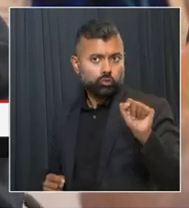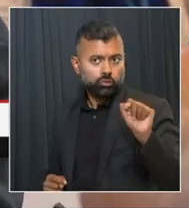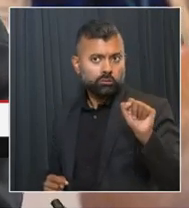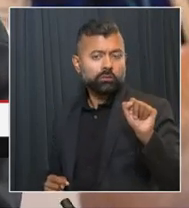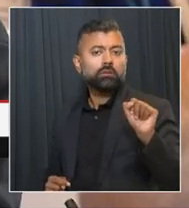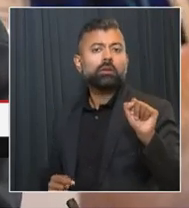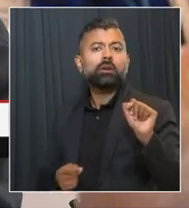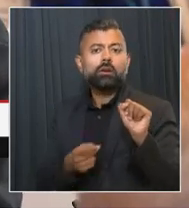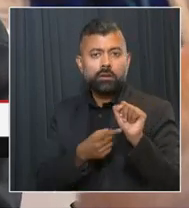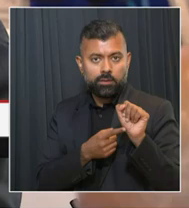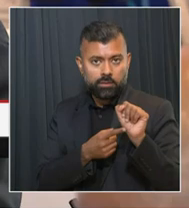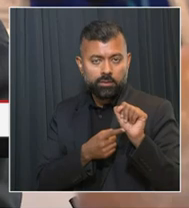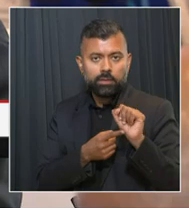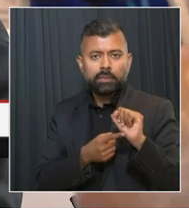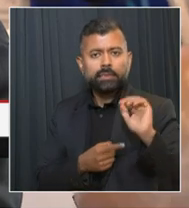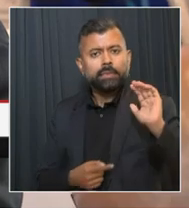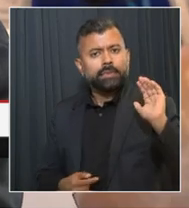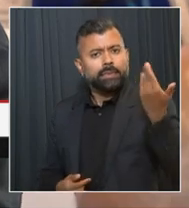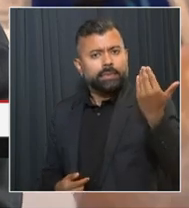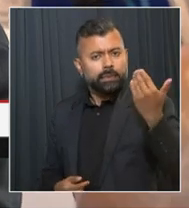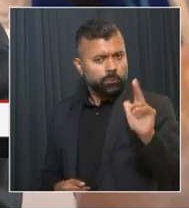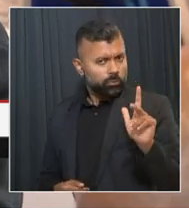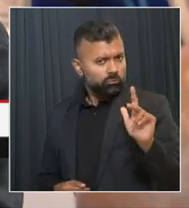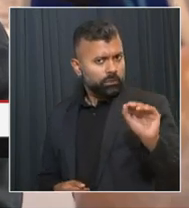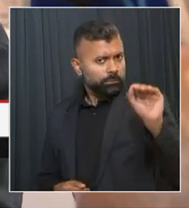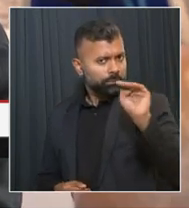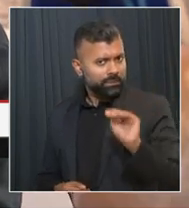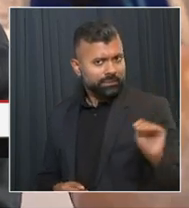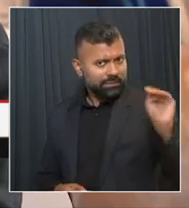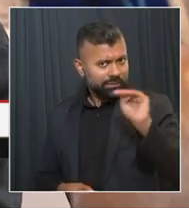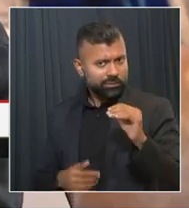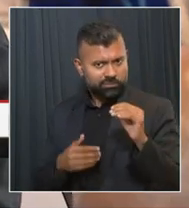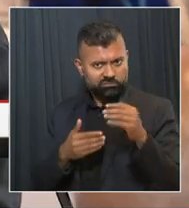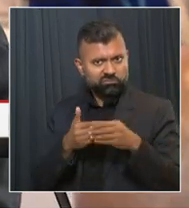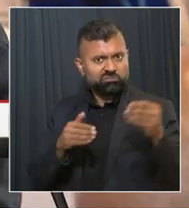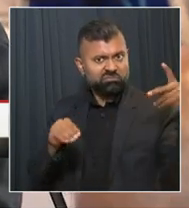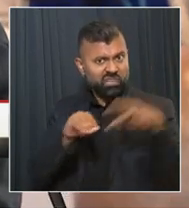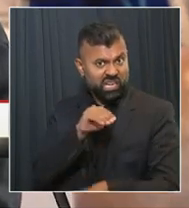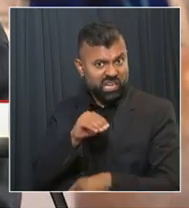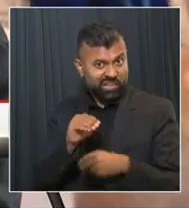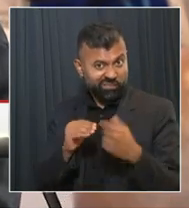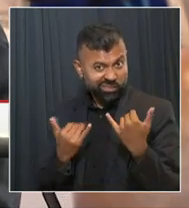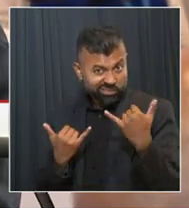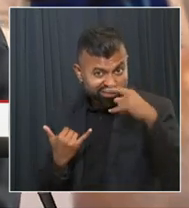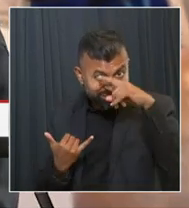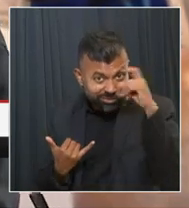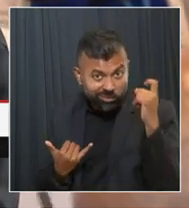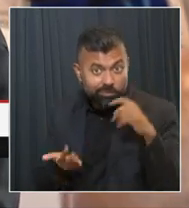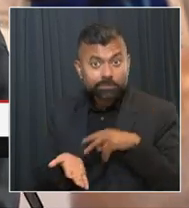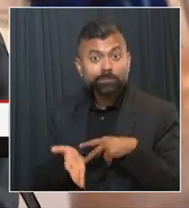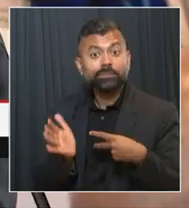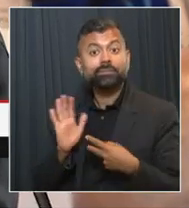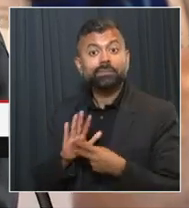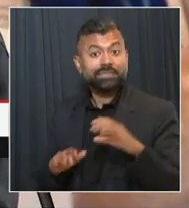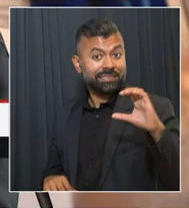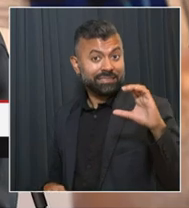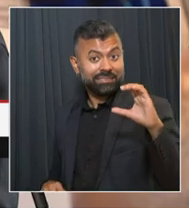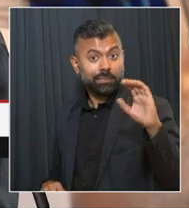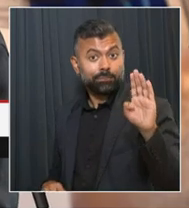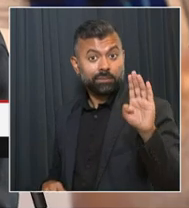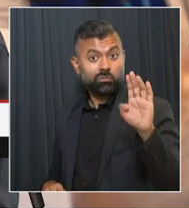was cut this summer, and that the CBOs aren't being funded to provide that. So if that is in fact